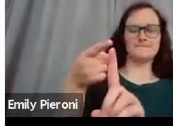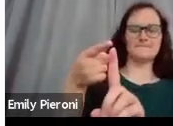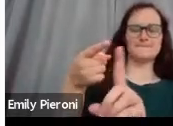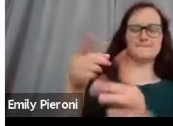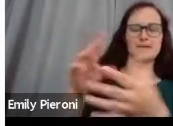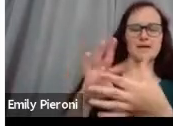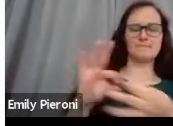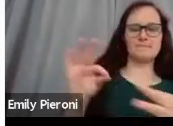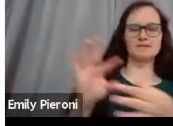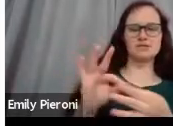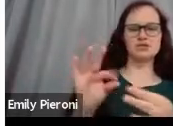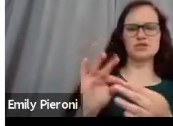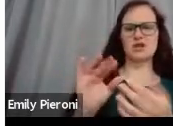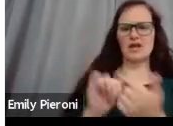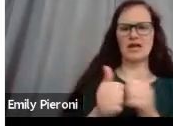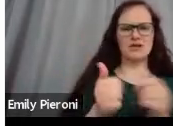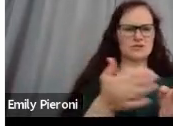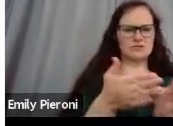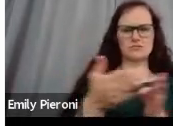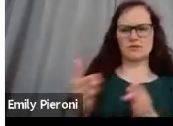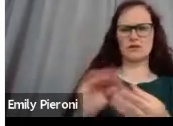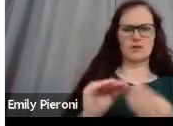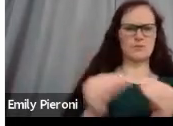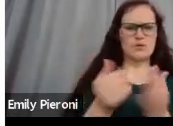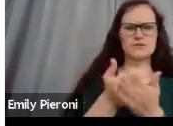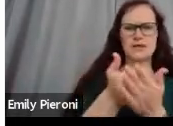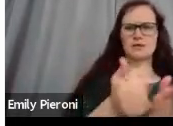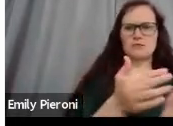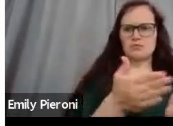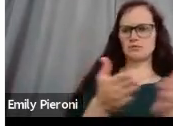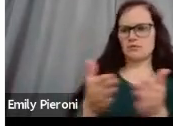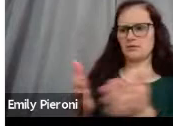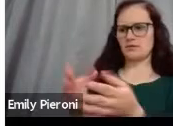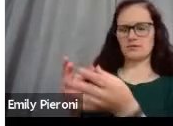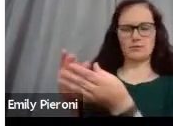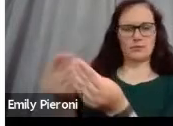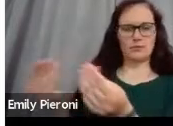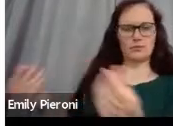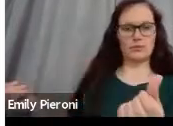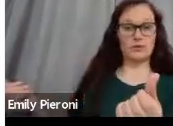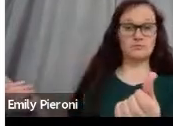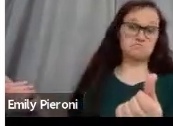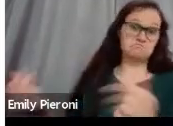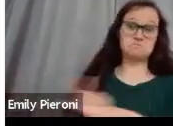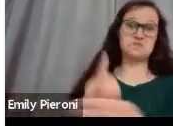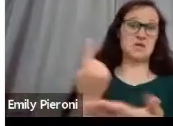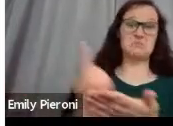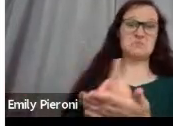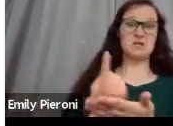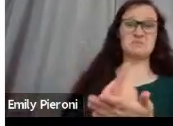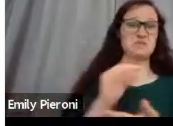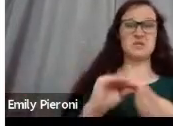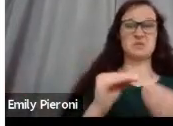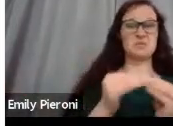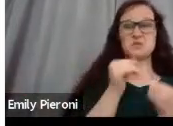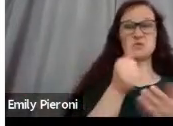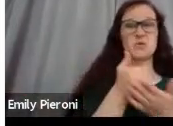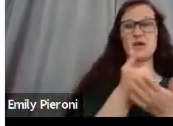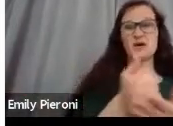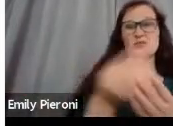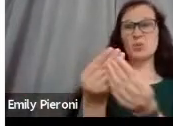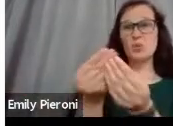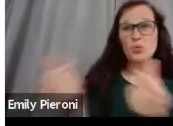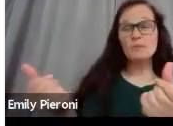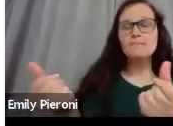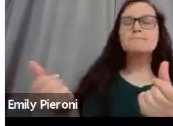how the data got you to that resolution. And sometimes the data, it doesn't actually get you to a resolution. It just gets you to your next step.